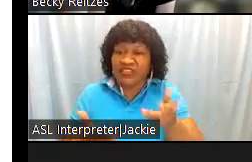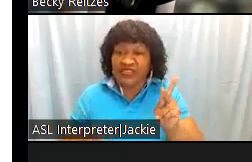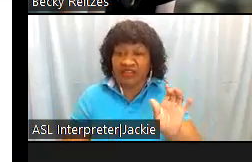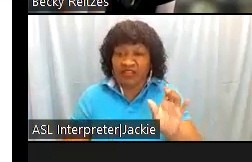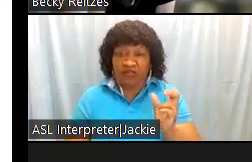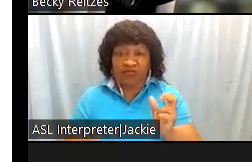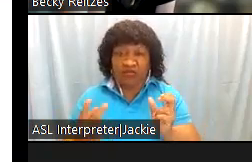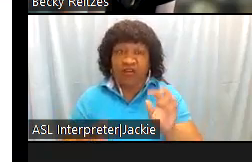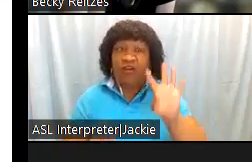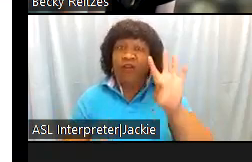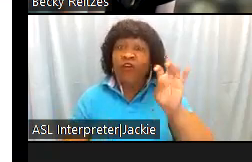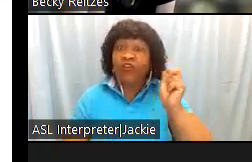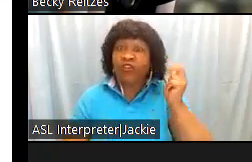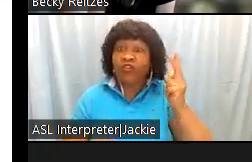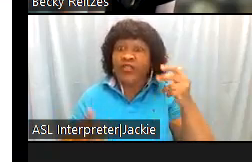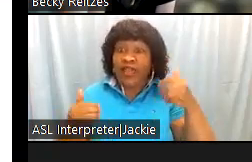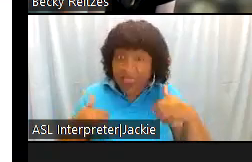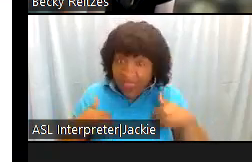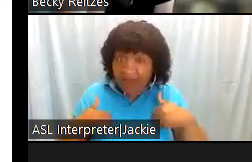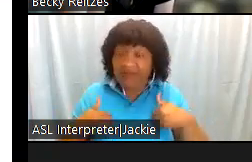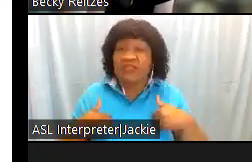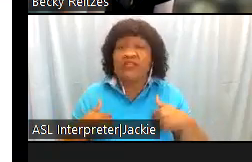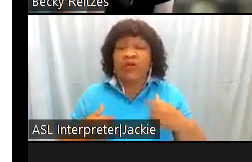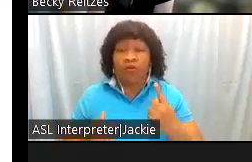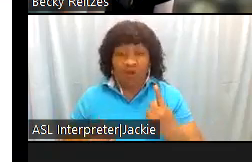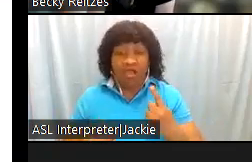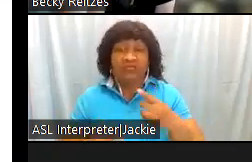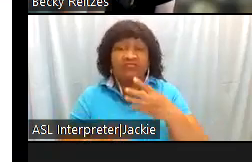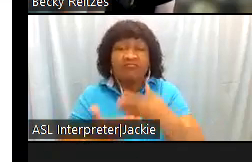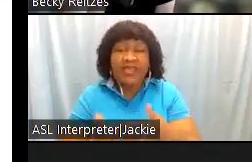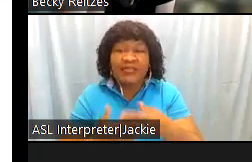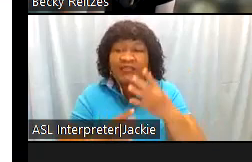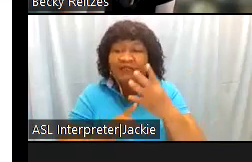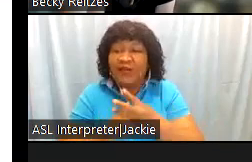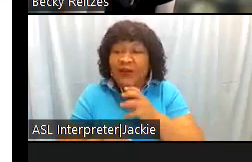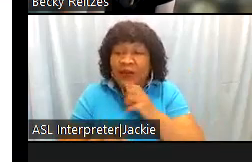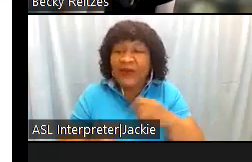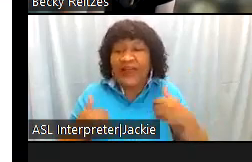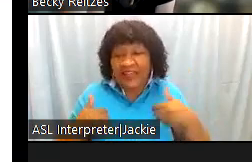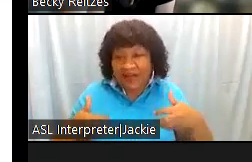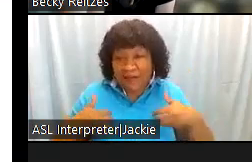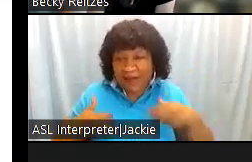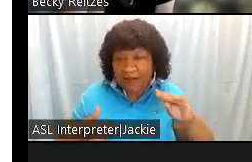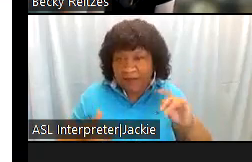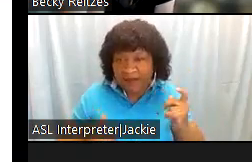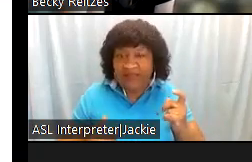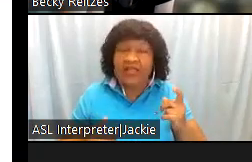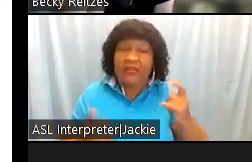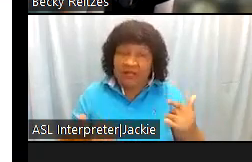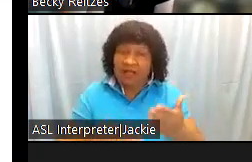the 413. We do know one of them was a 4-month-old, and they were doing